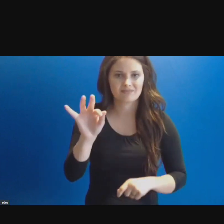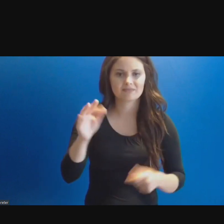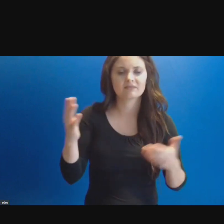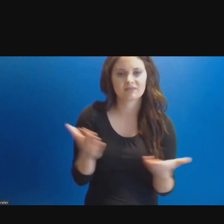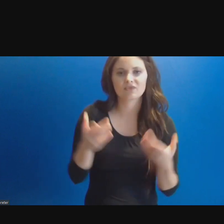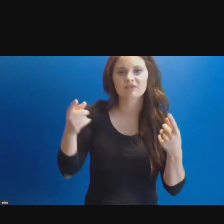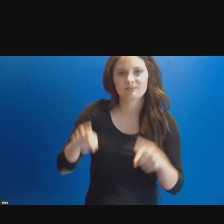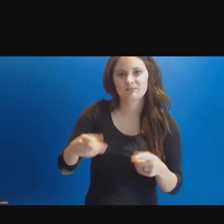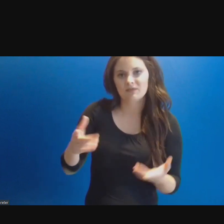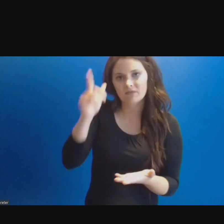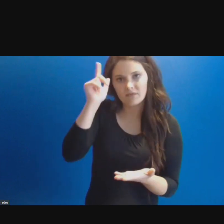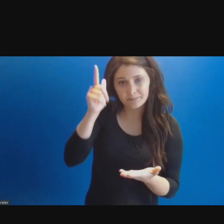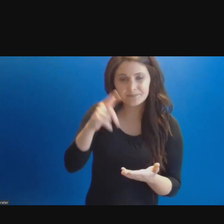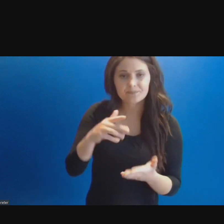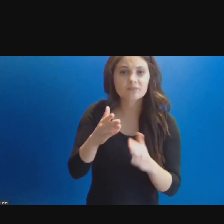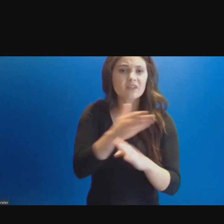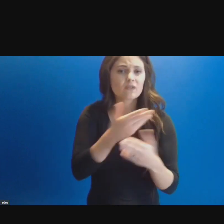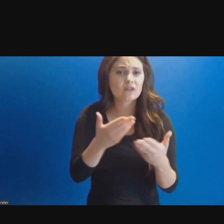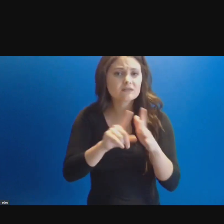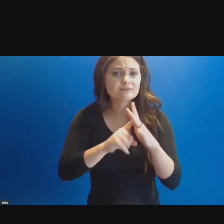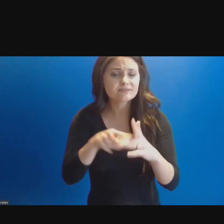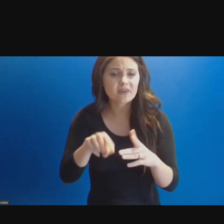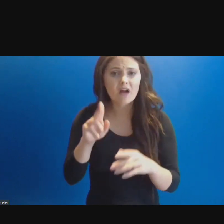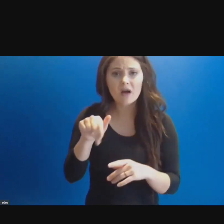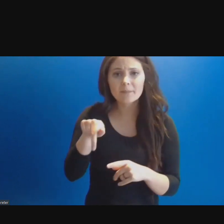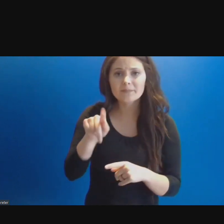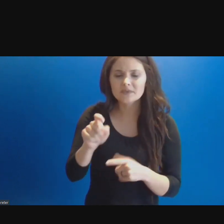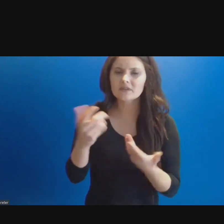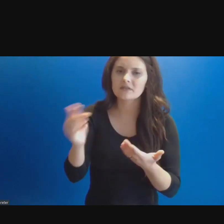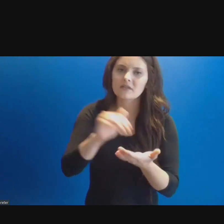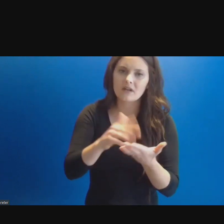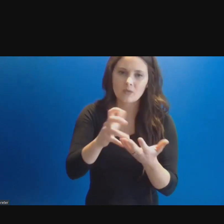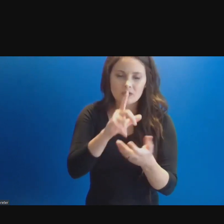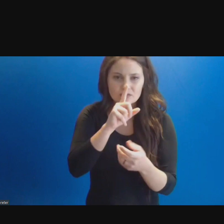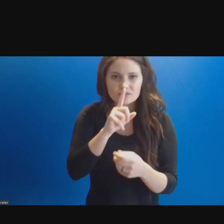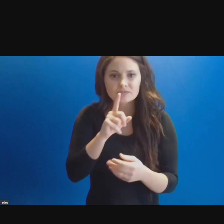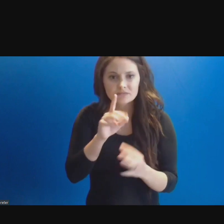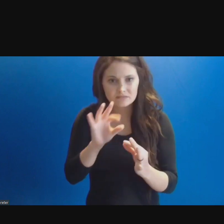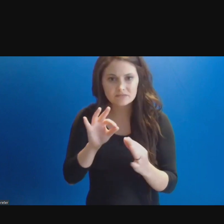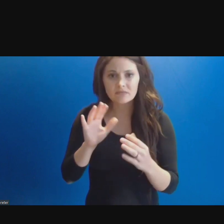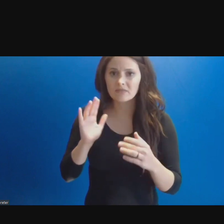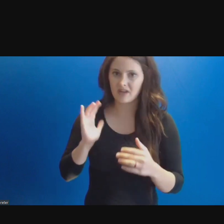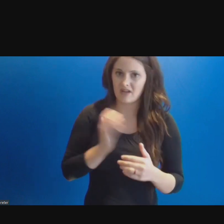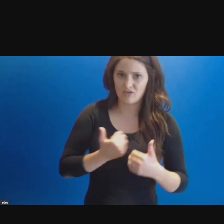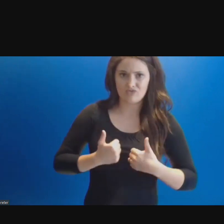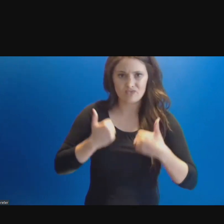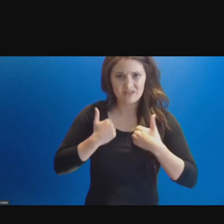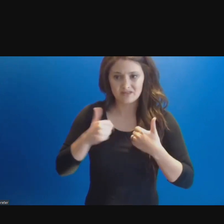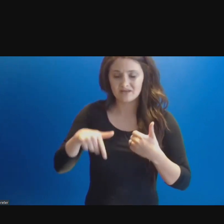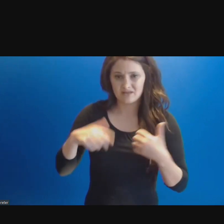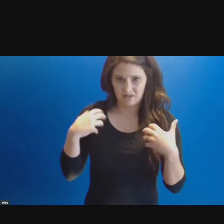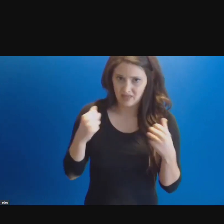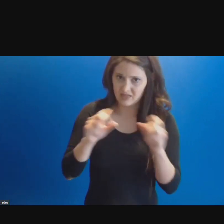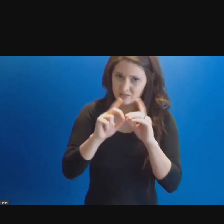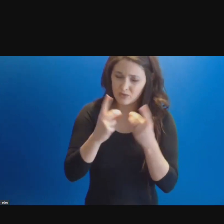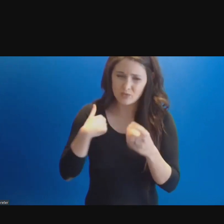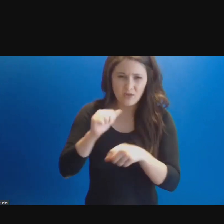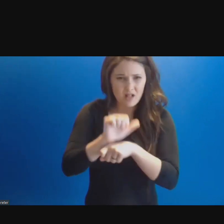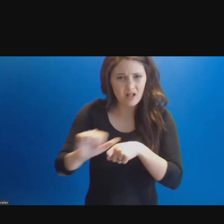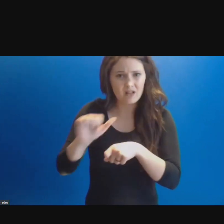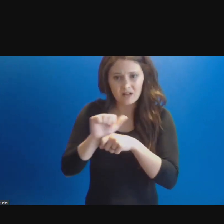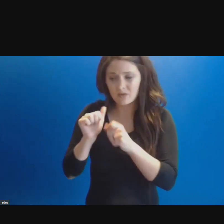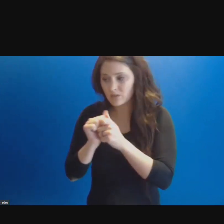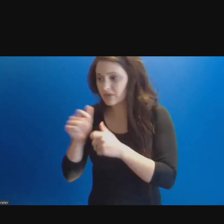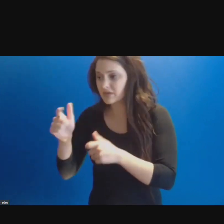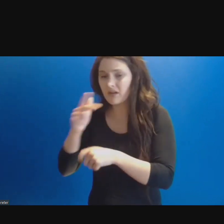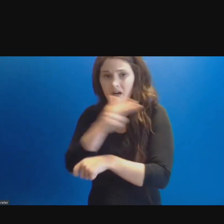Lubbock. Before I begin this update, I want to again assure our residents that the health department is working with our